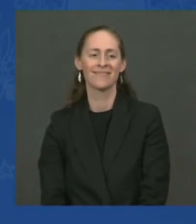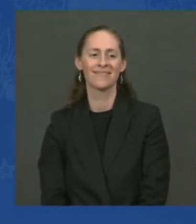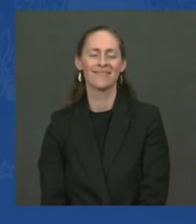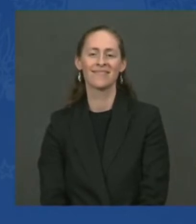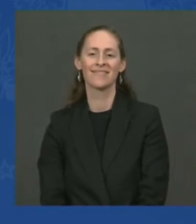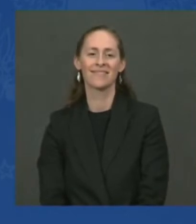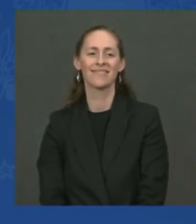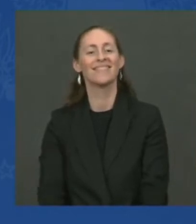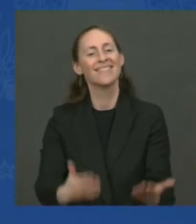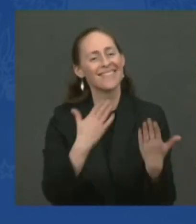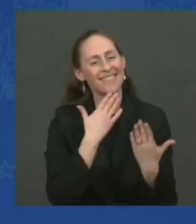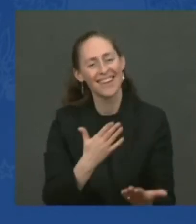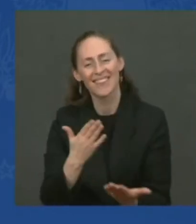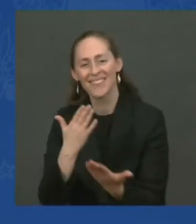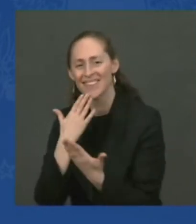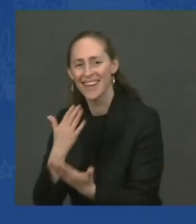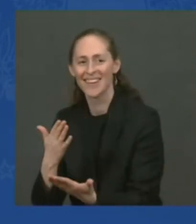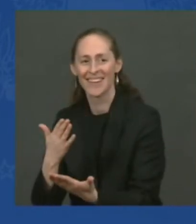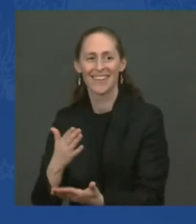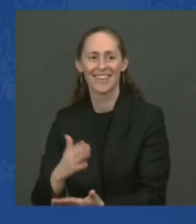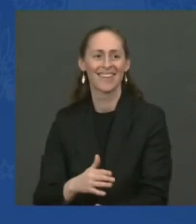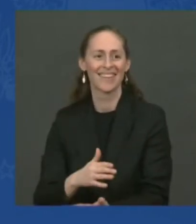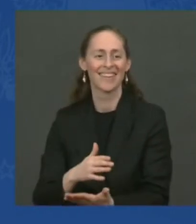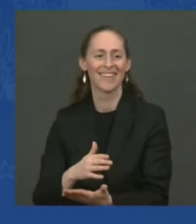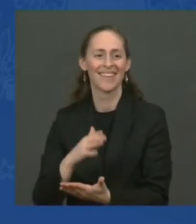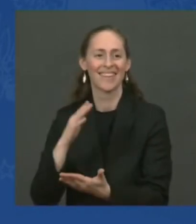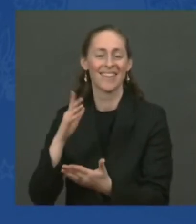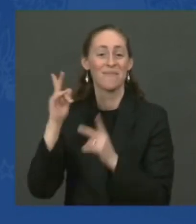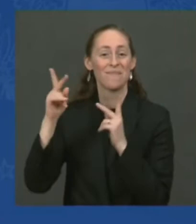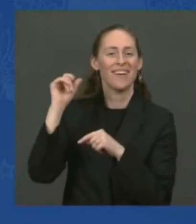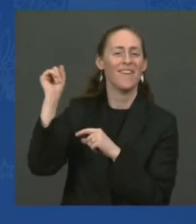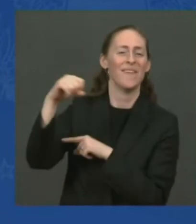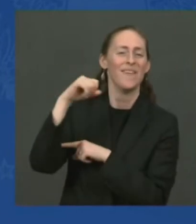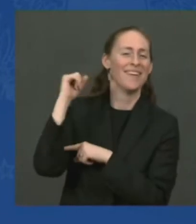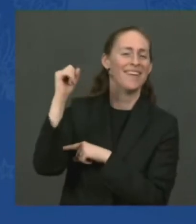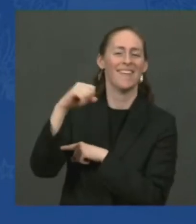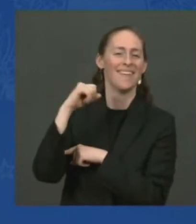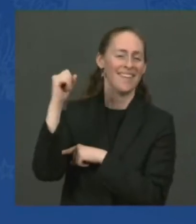Thank you. Thank you, Heather.